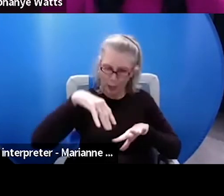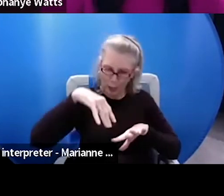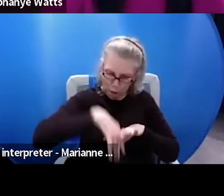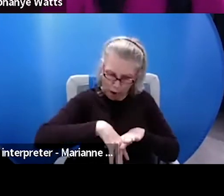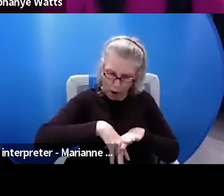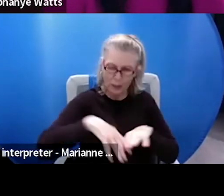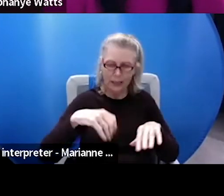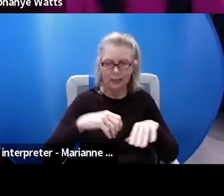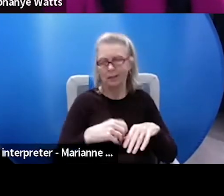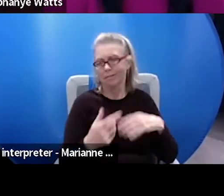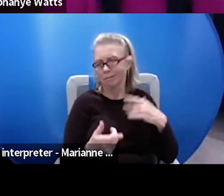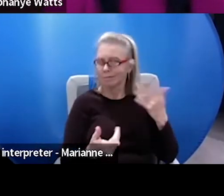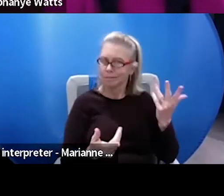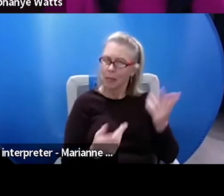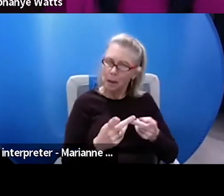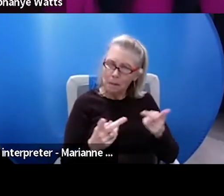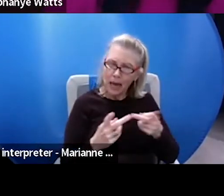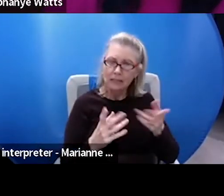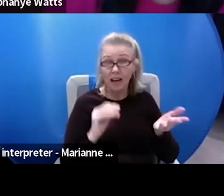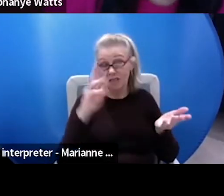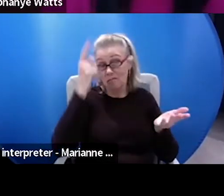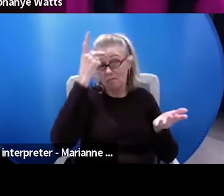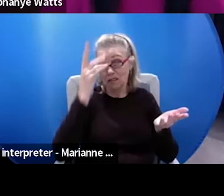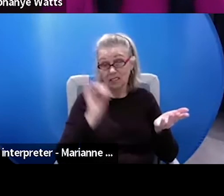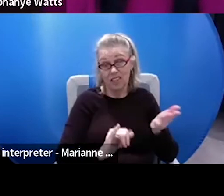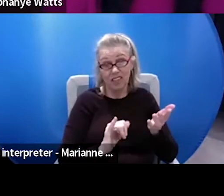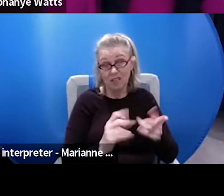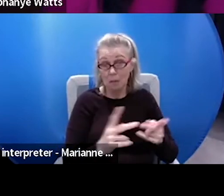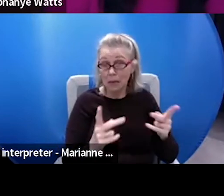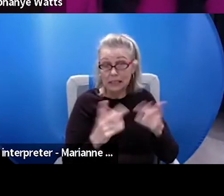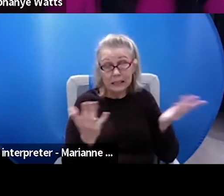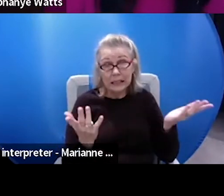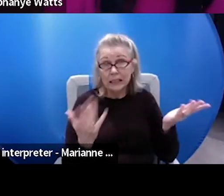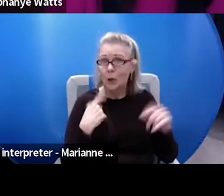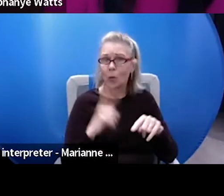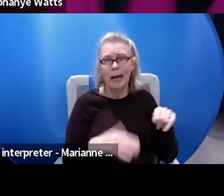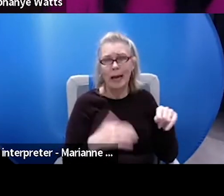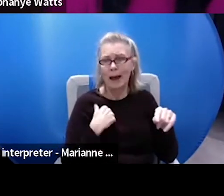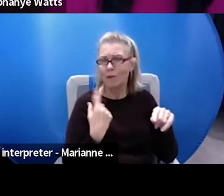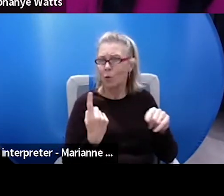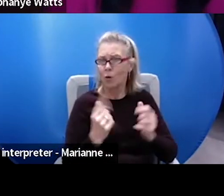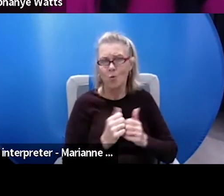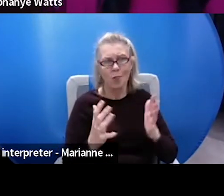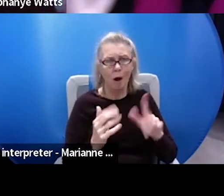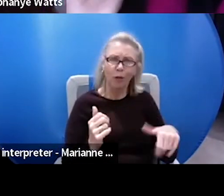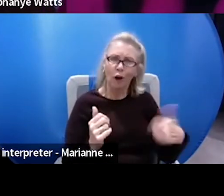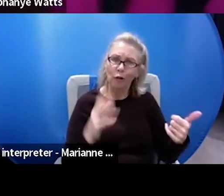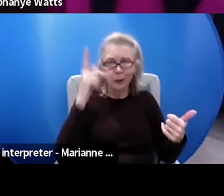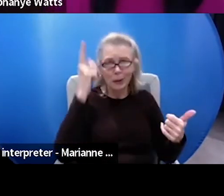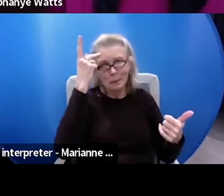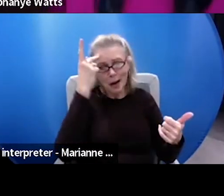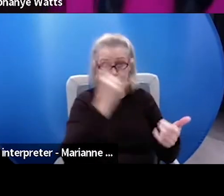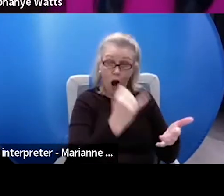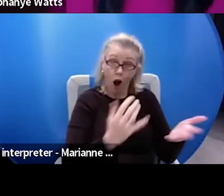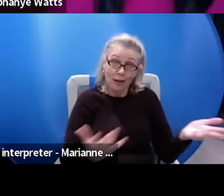place and the ills and politics of that place. So we can't have one without the other. So just wanted to put that